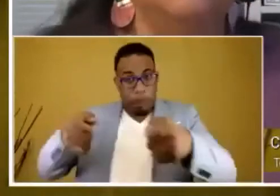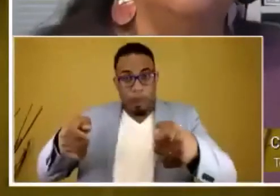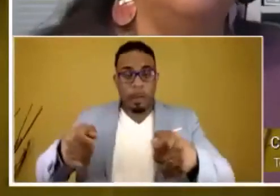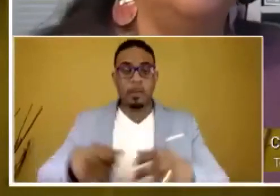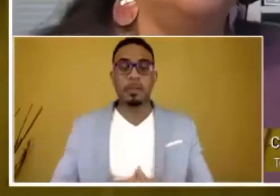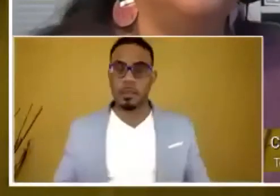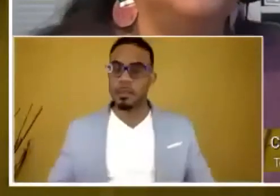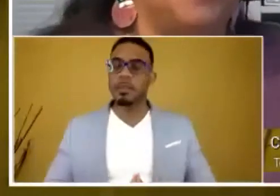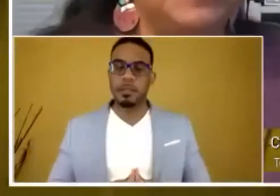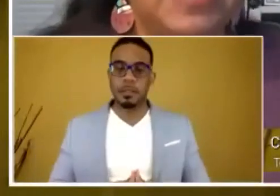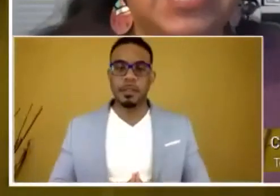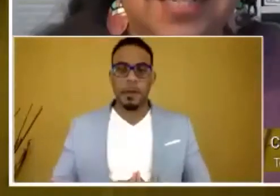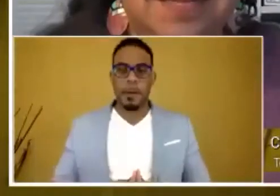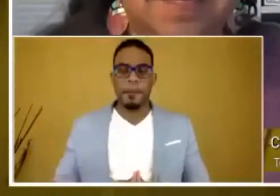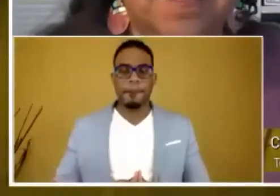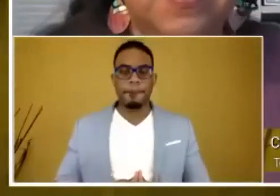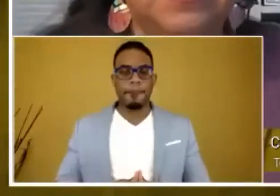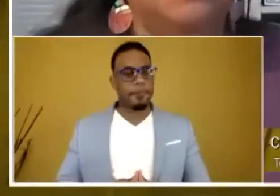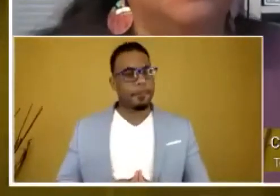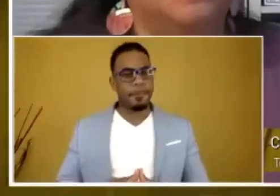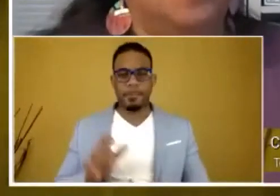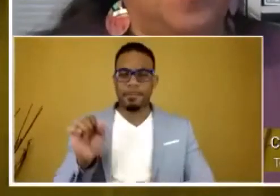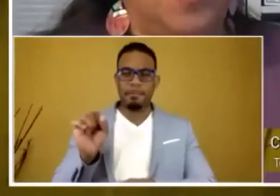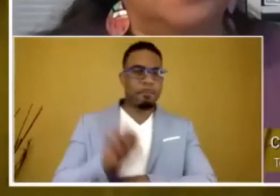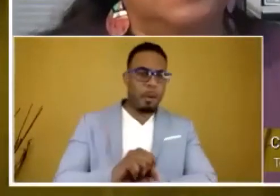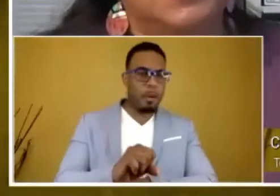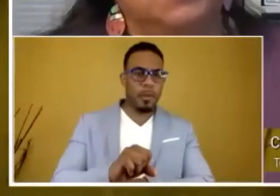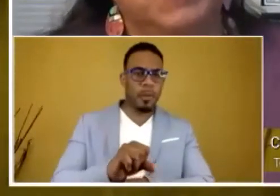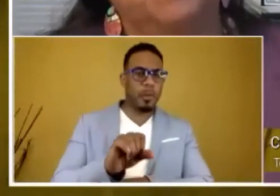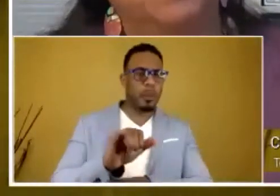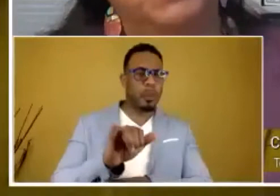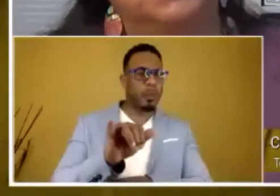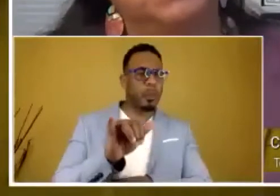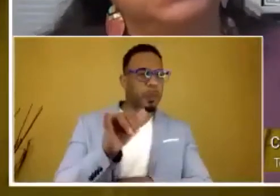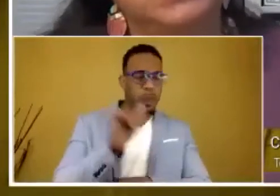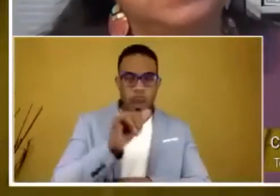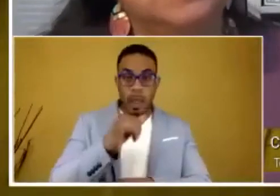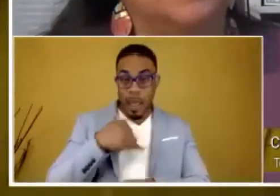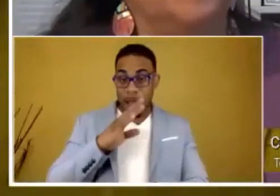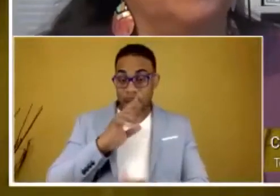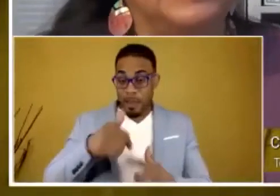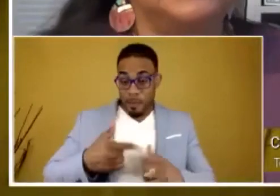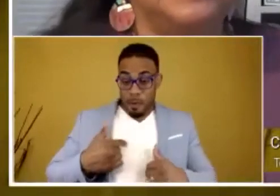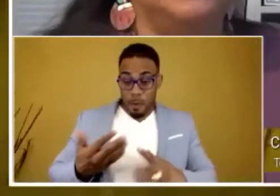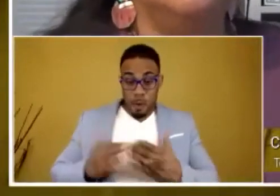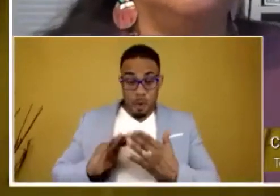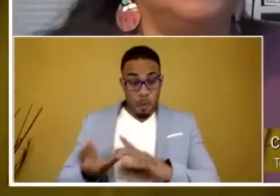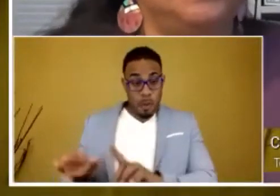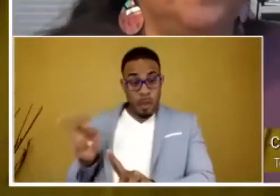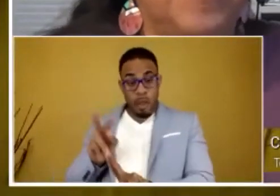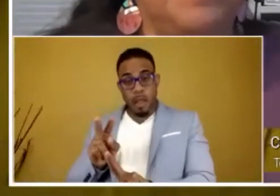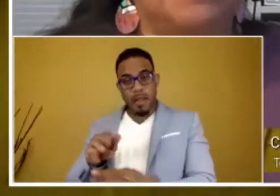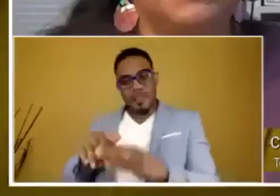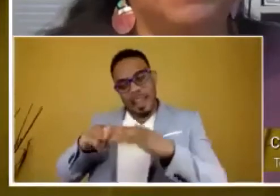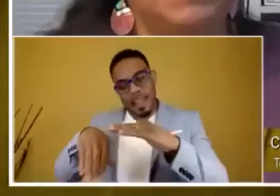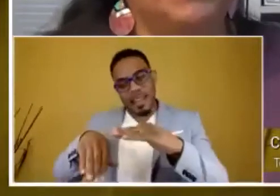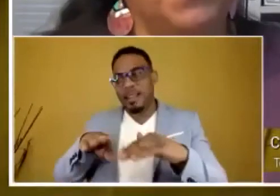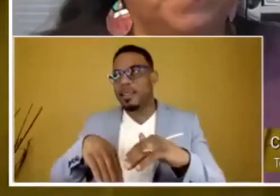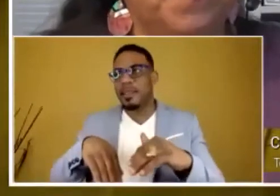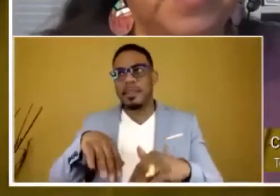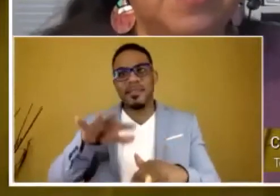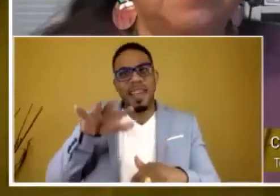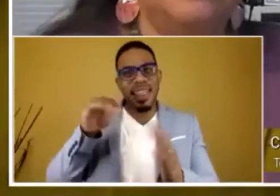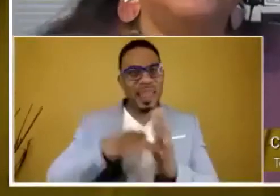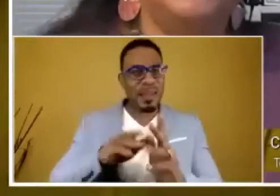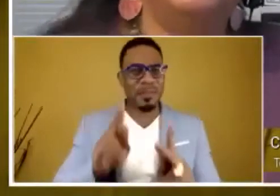militarization, domination. I speak from a community of less than, 5,000